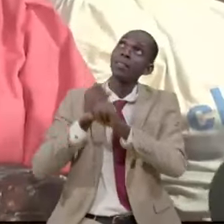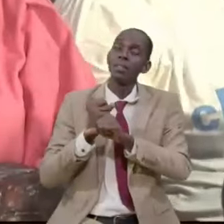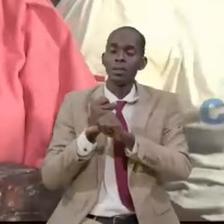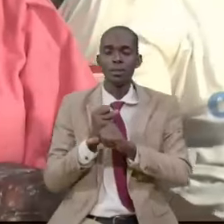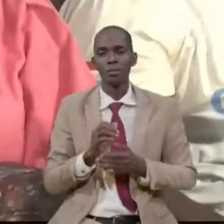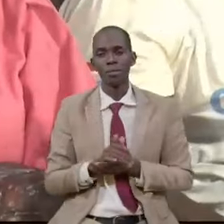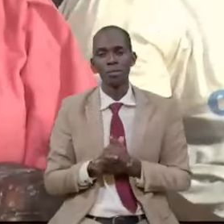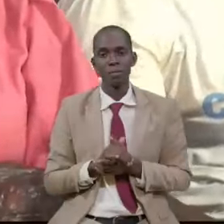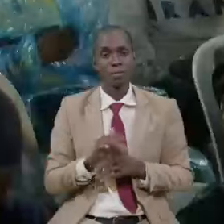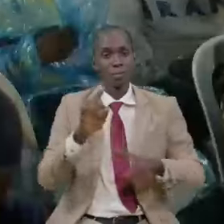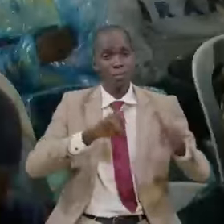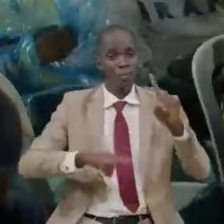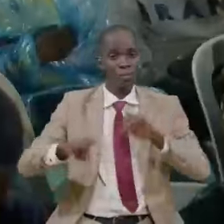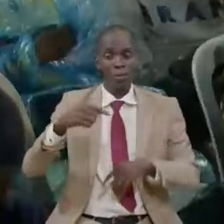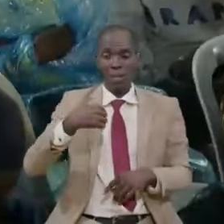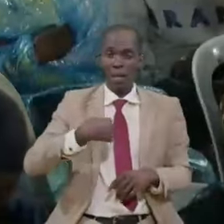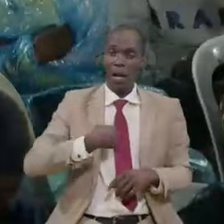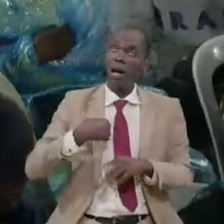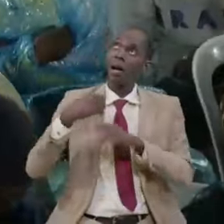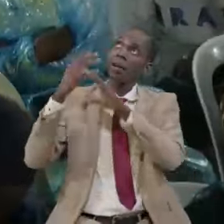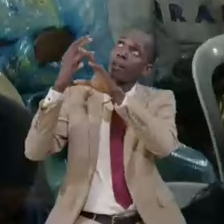I receive.